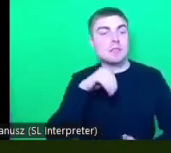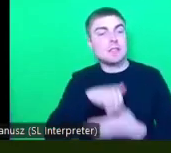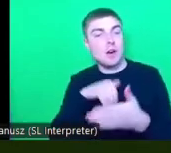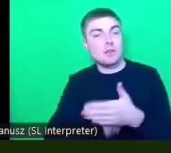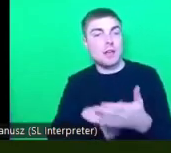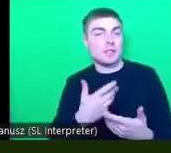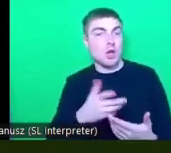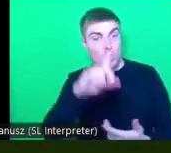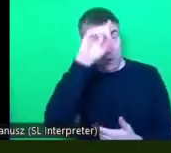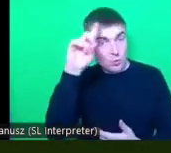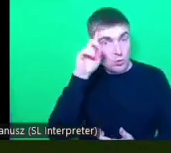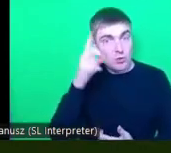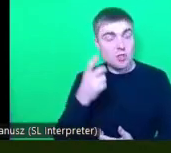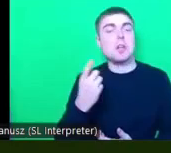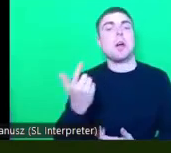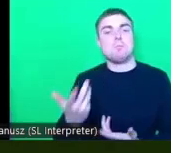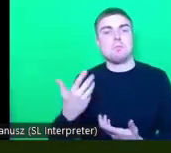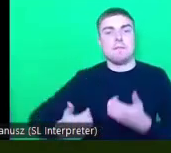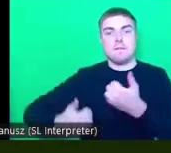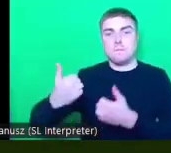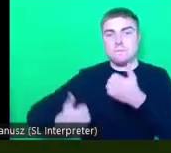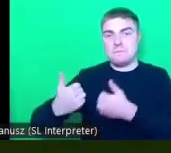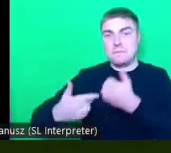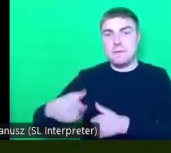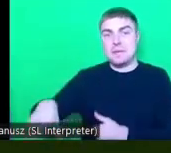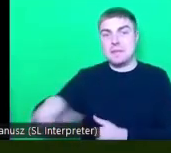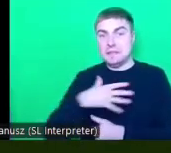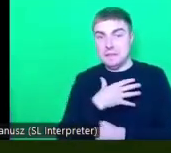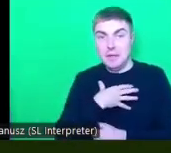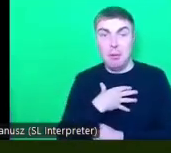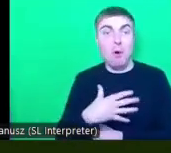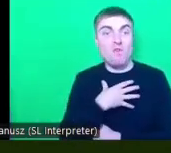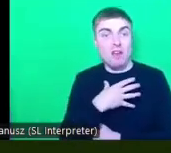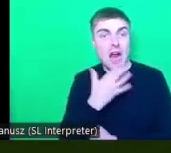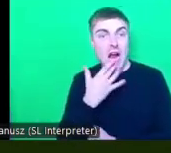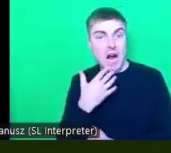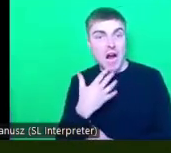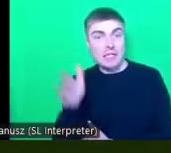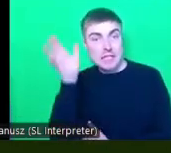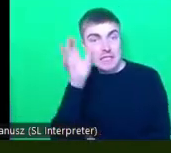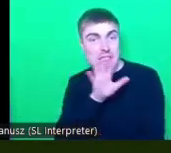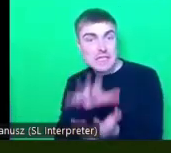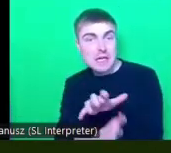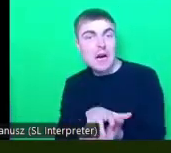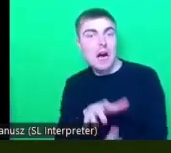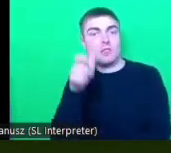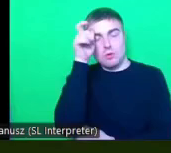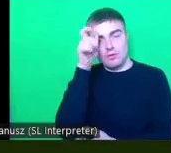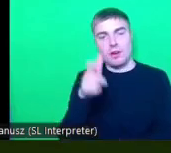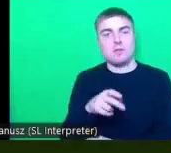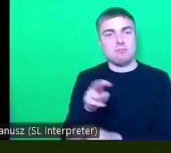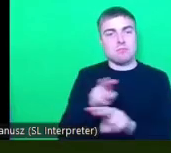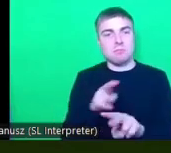factor for the ecological effects that may occur when we have large predators